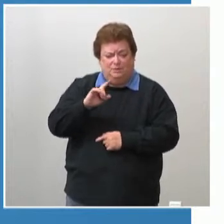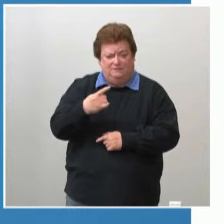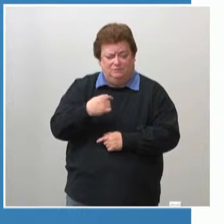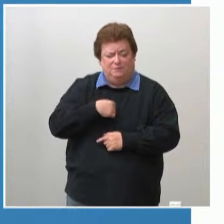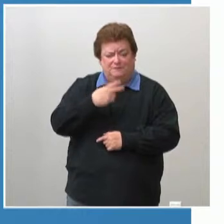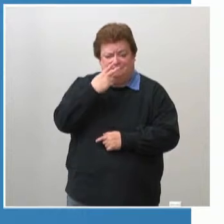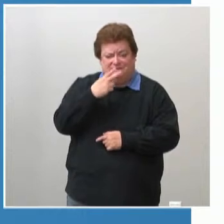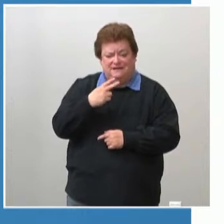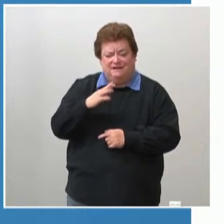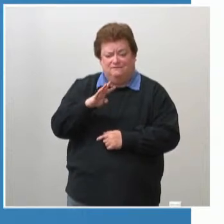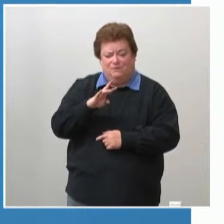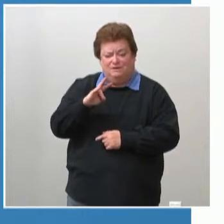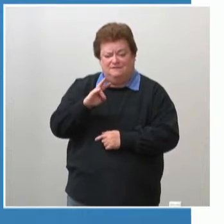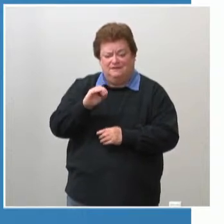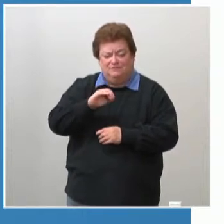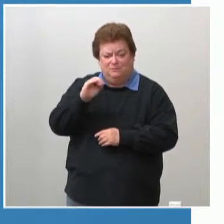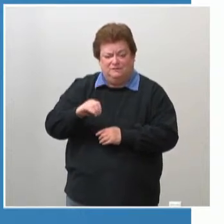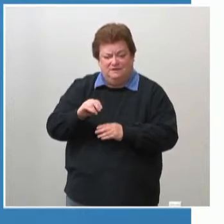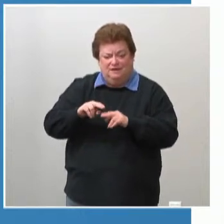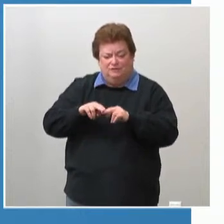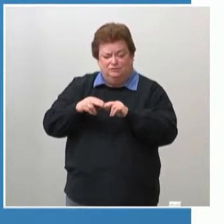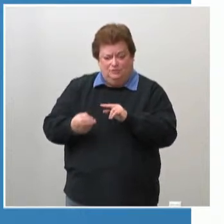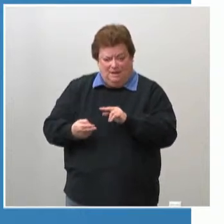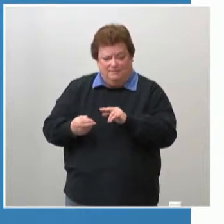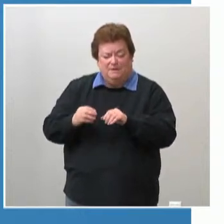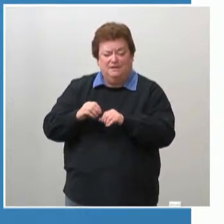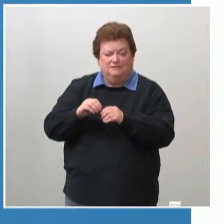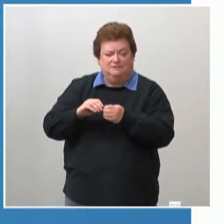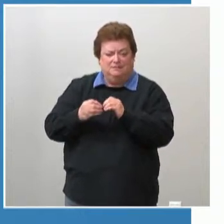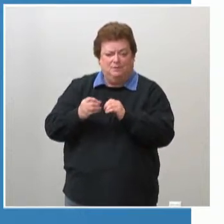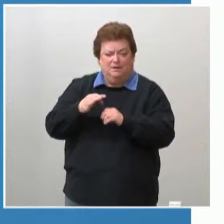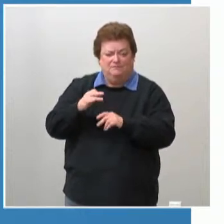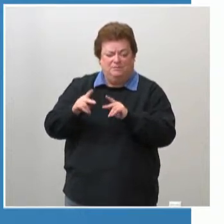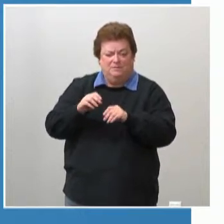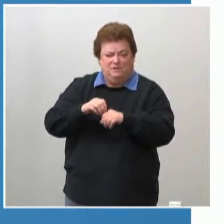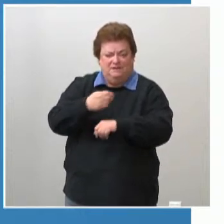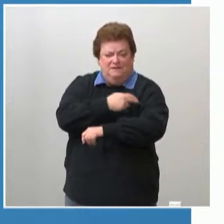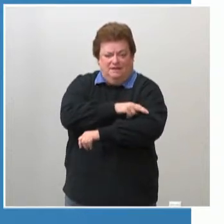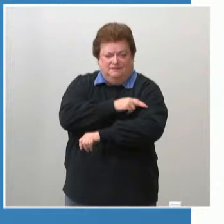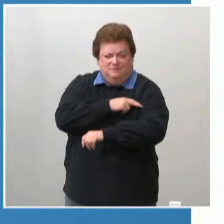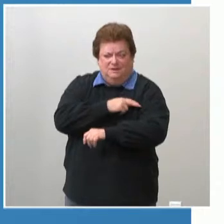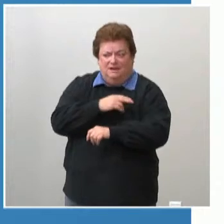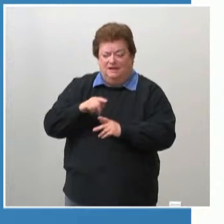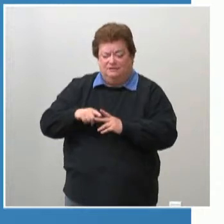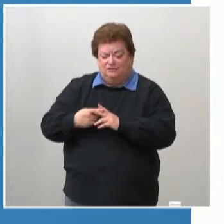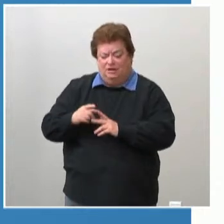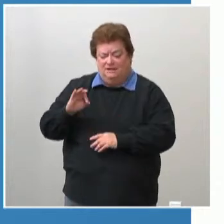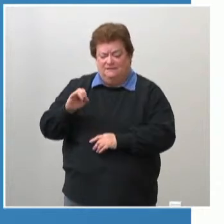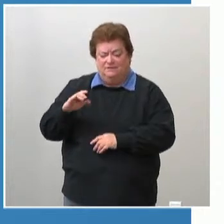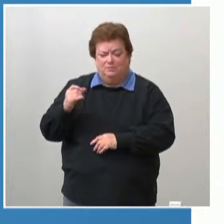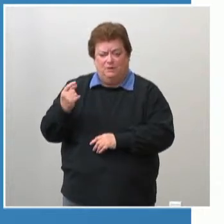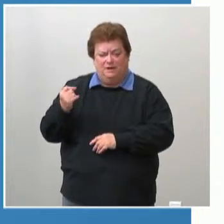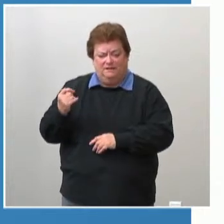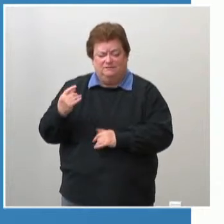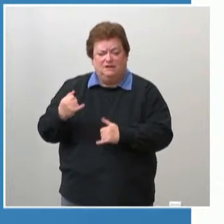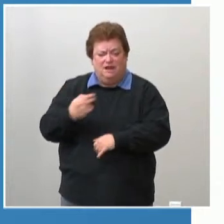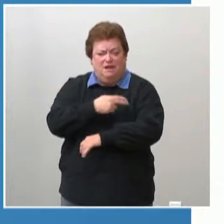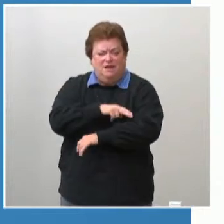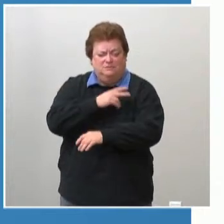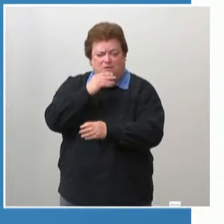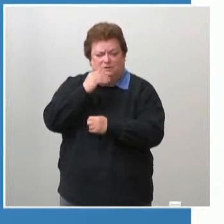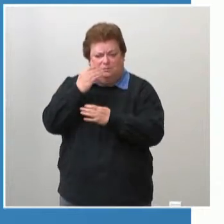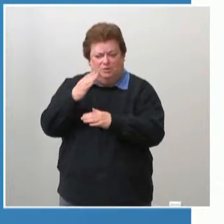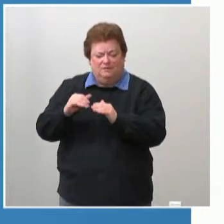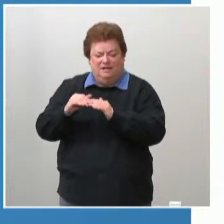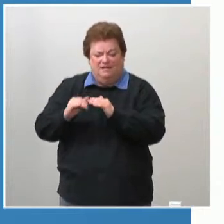seen a 47% drop in the number of people hospitalized. And starting February 11th, our hospitals have reported